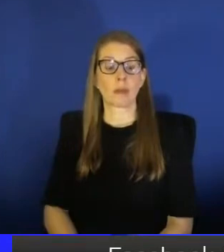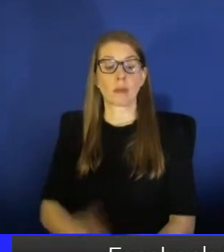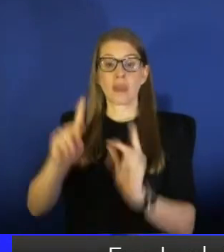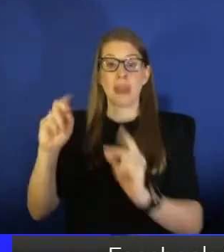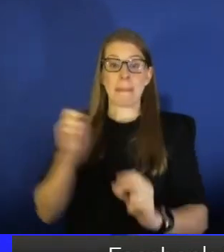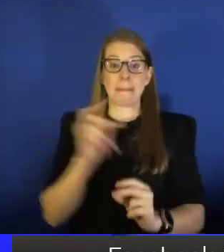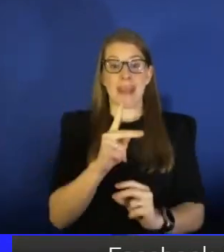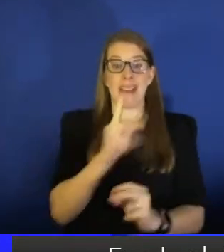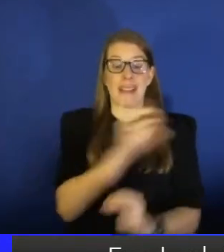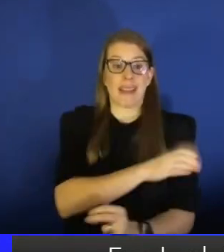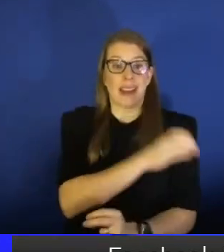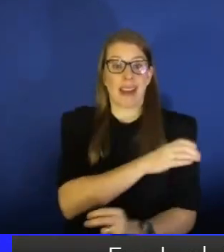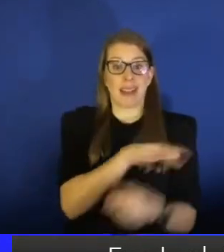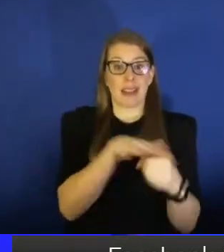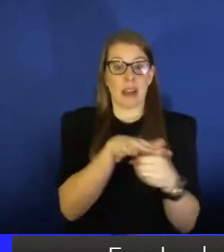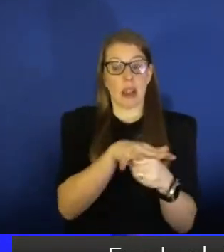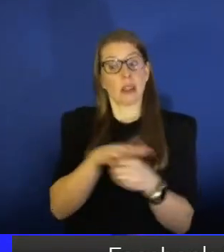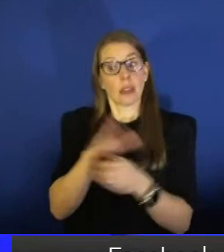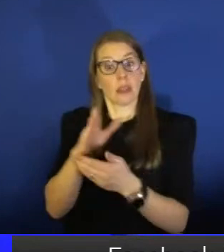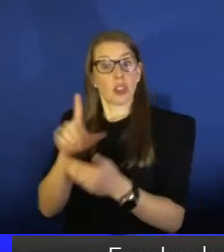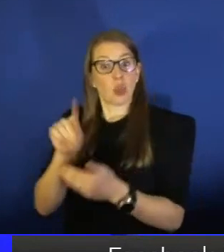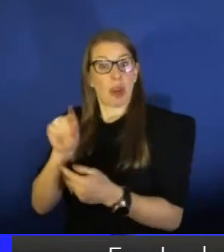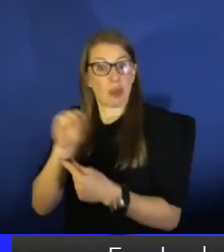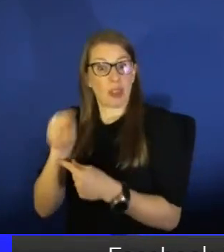liked the convenience of being able to obtain those services in their home.